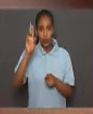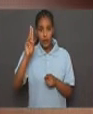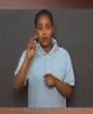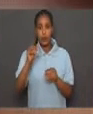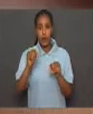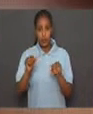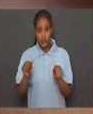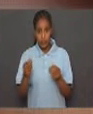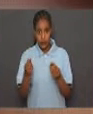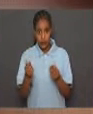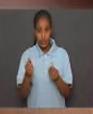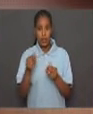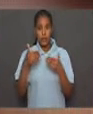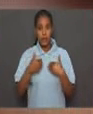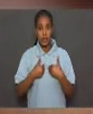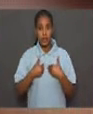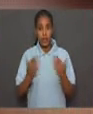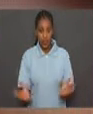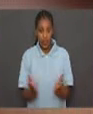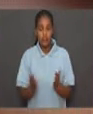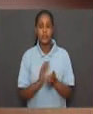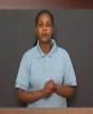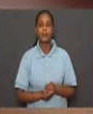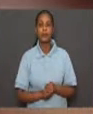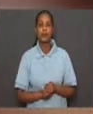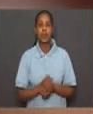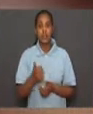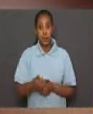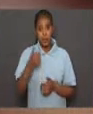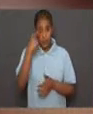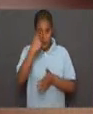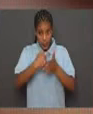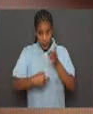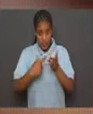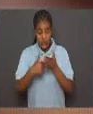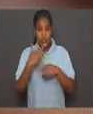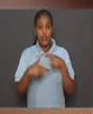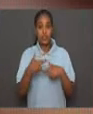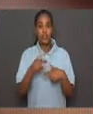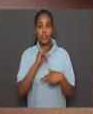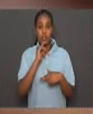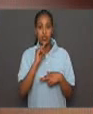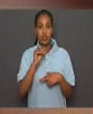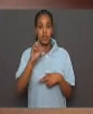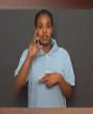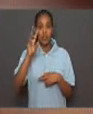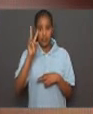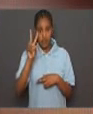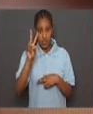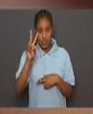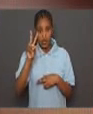powder is present as a catalyst. The main product of this reaction is